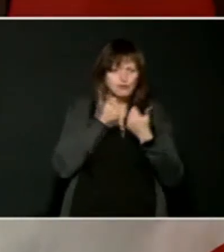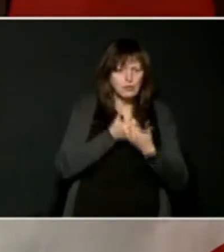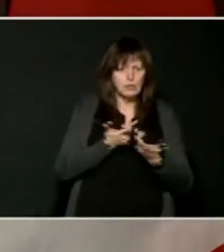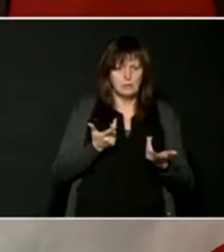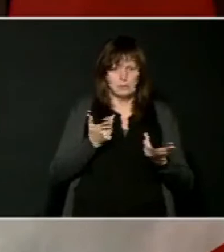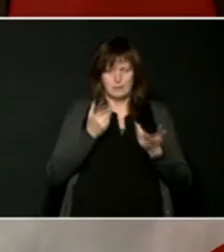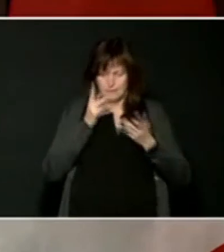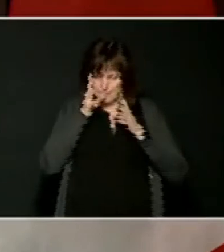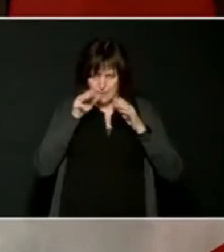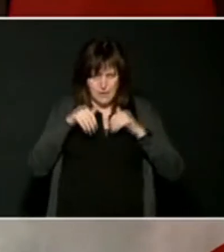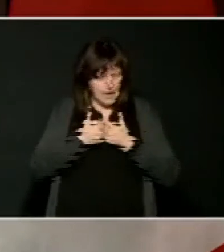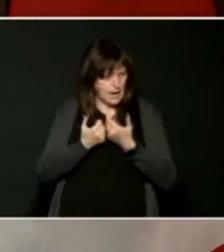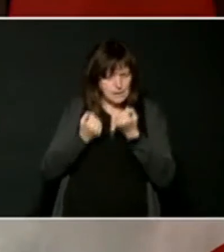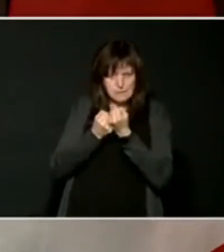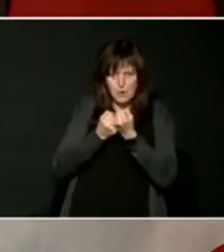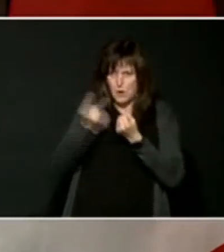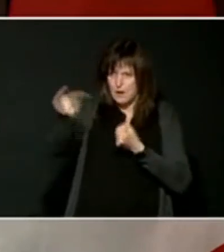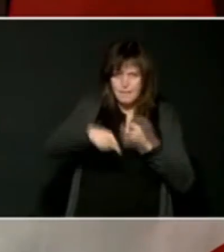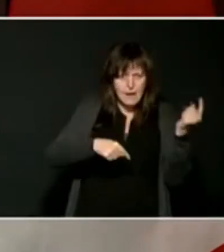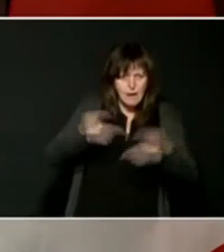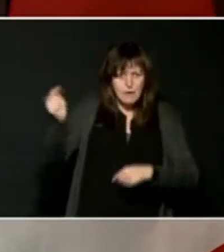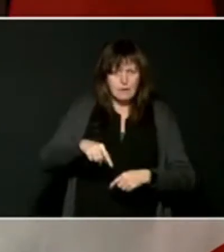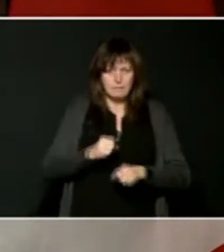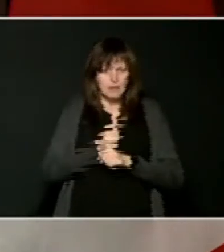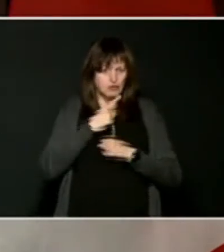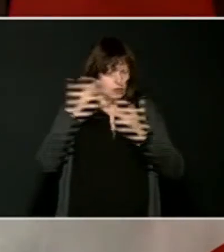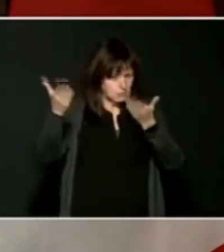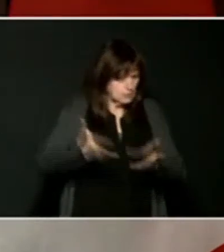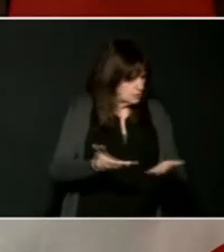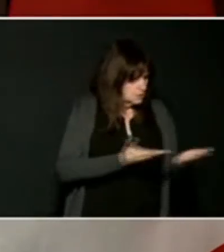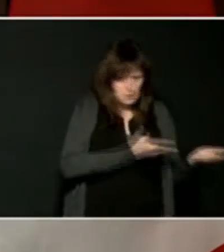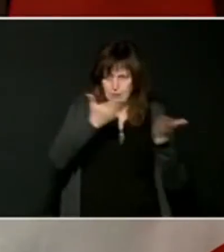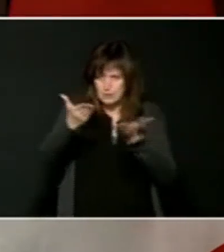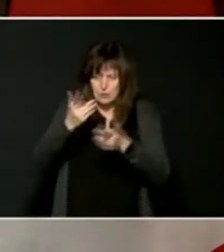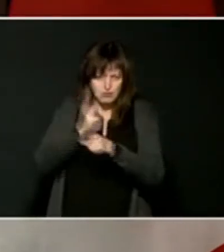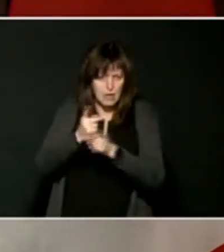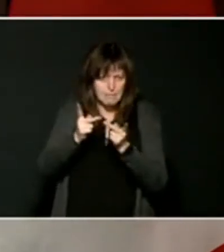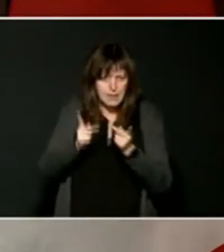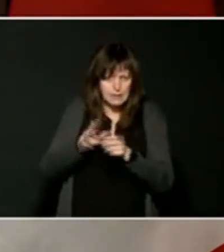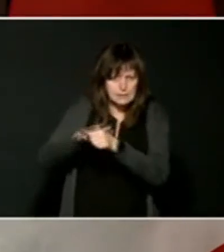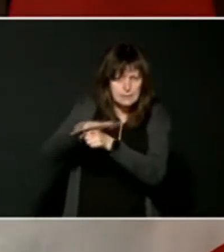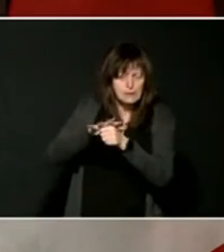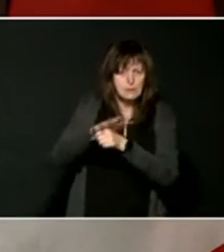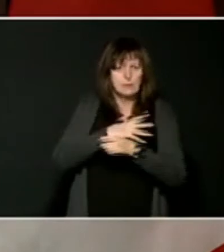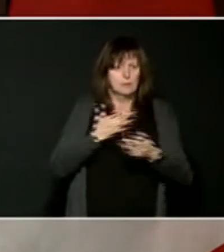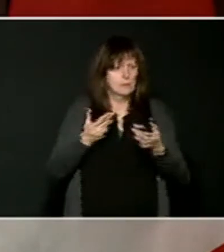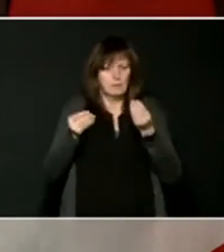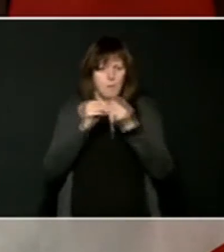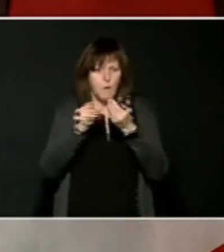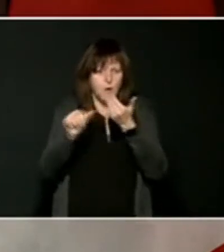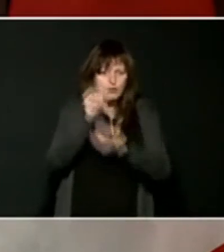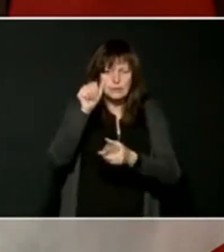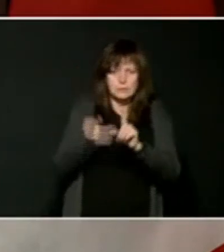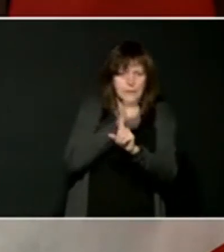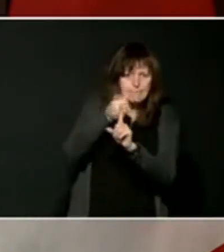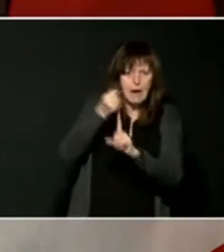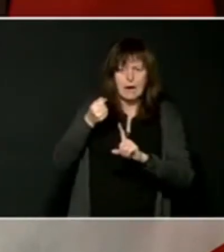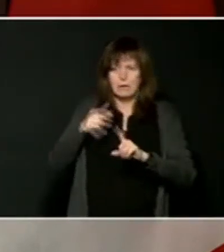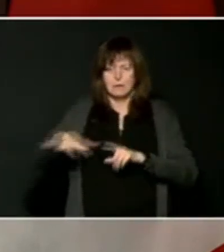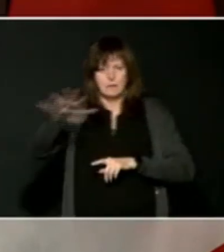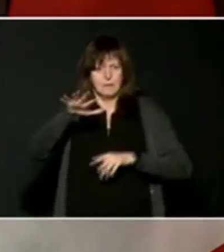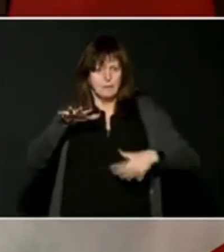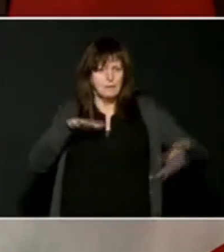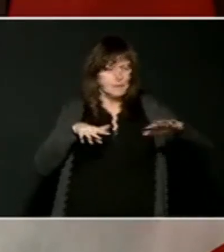need to make sure that it gets where it's going to have the biggest impact. That'll differ across each of the public